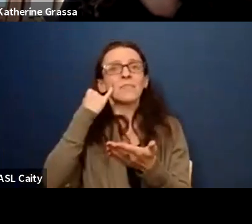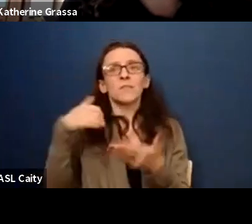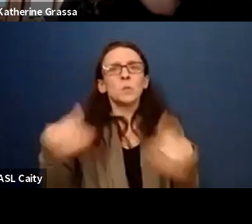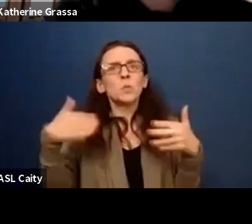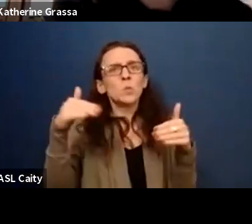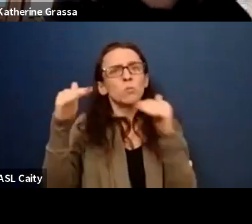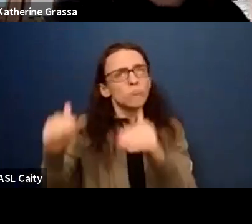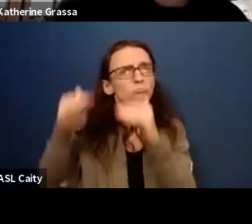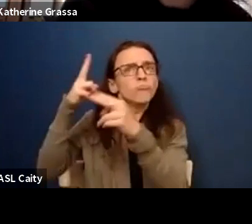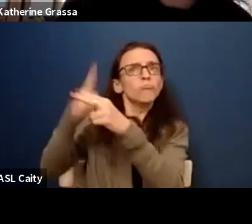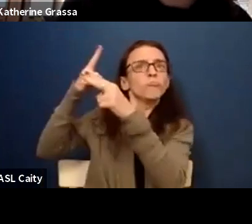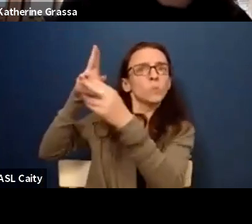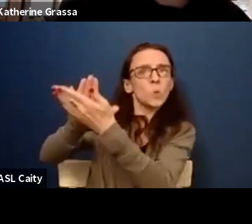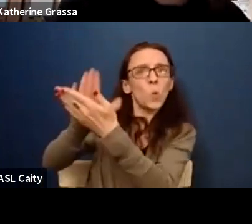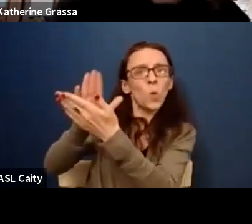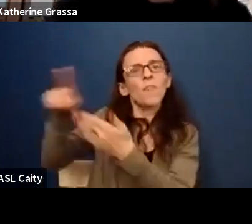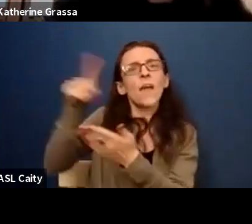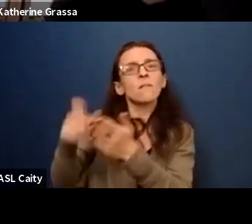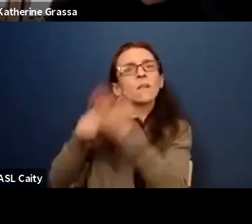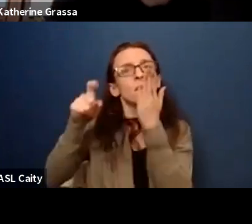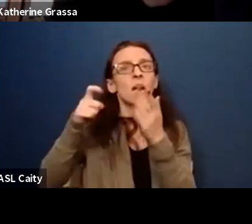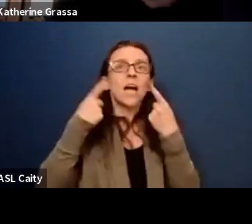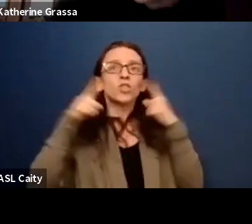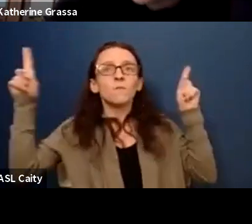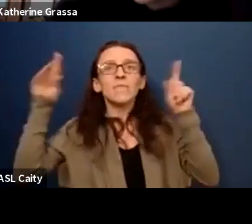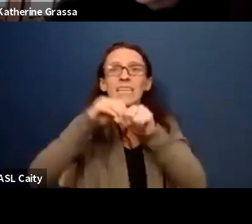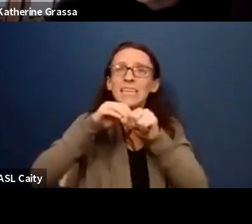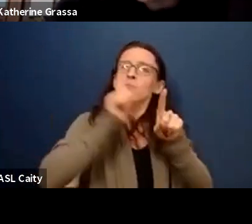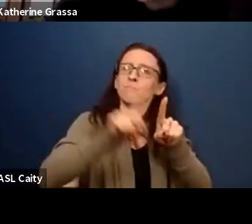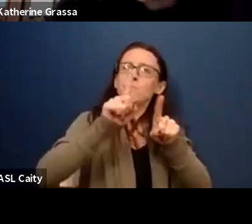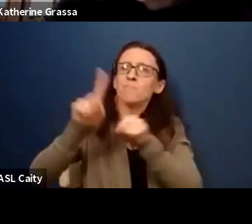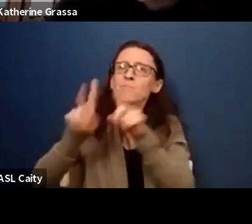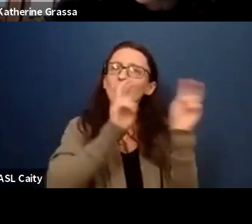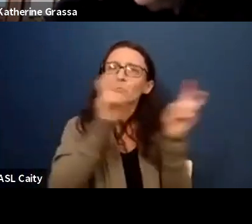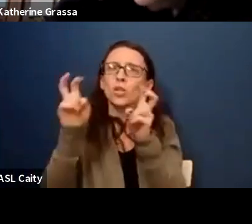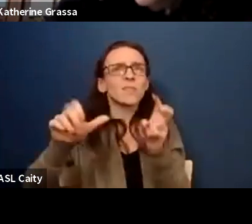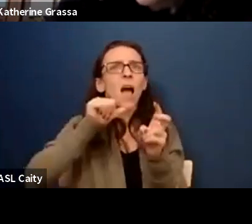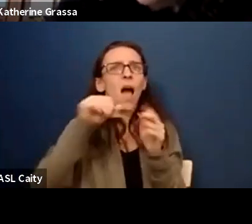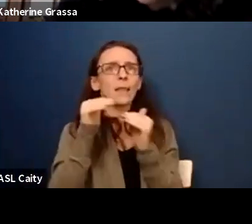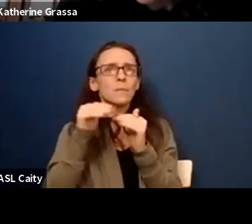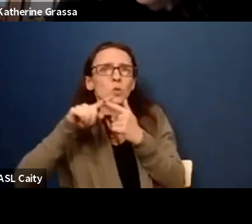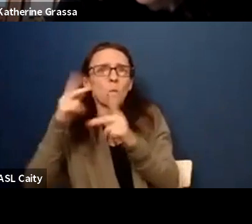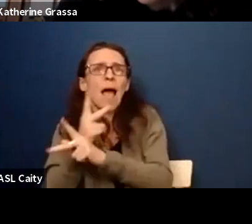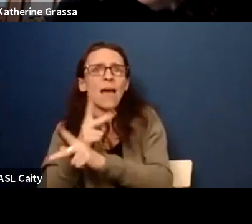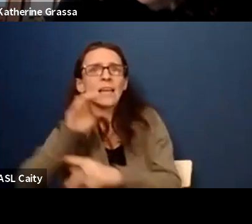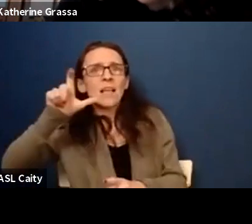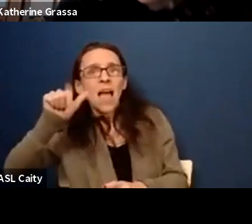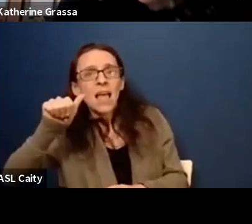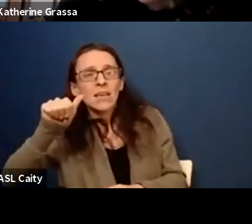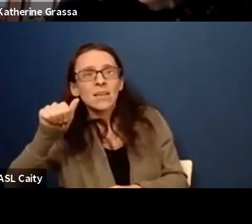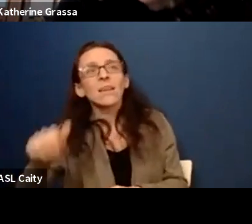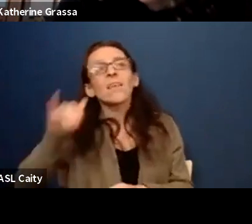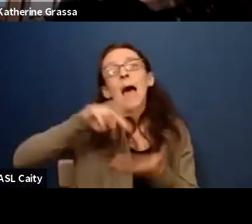demonstrated achievement in different categories aside from math and ELA, the investments in those other categories